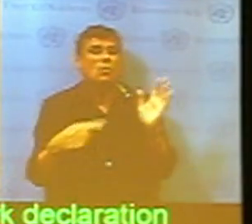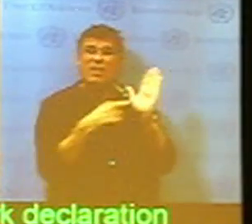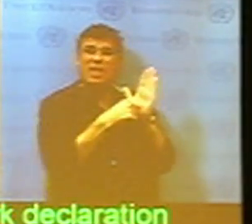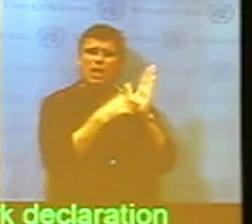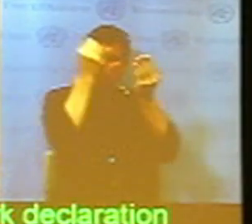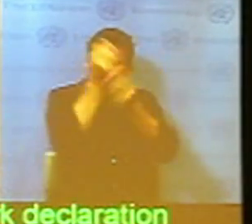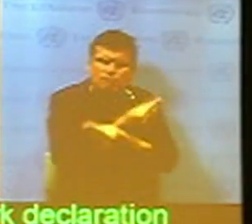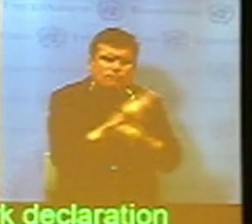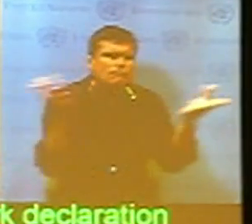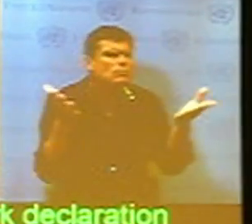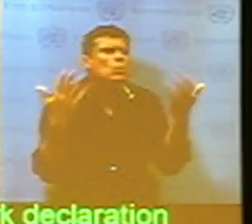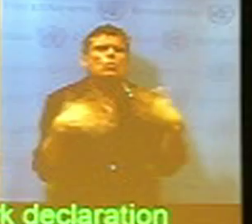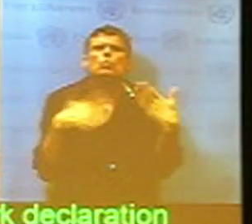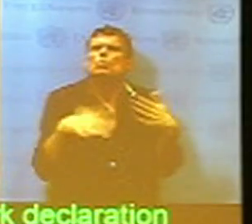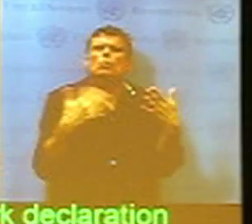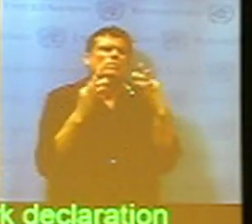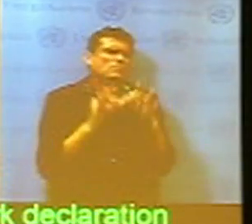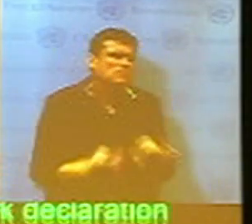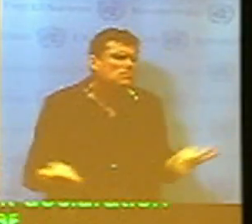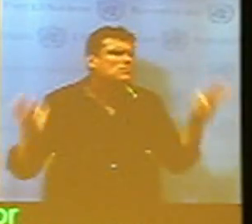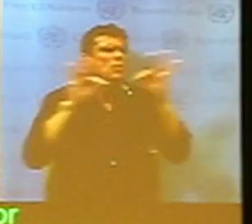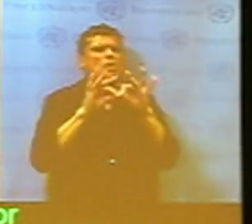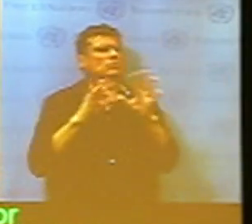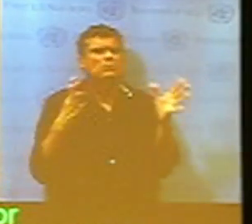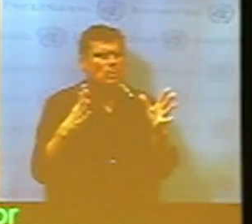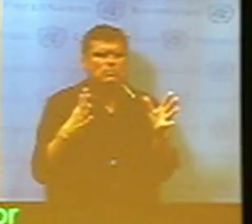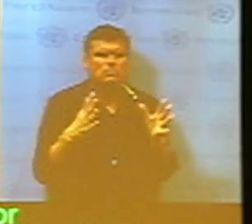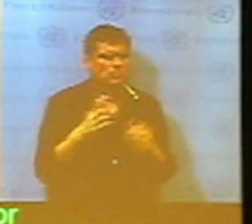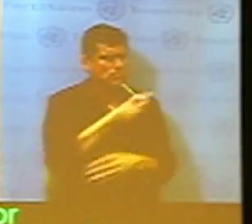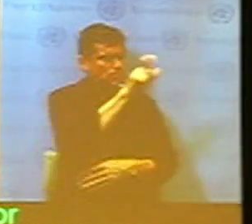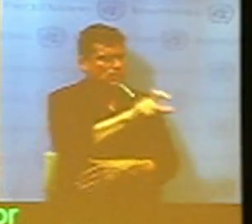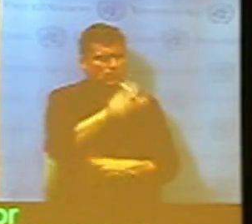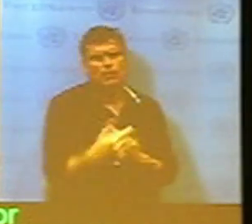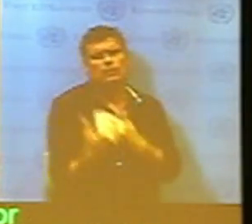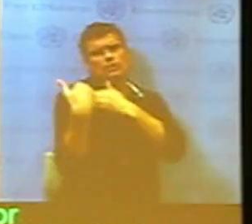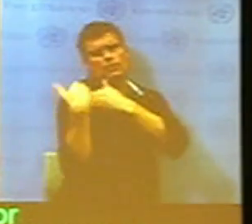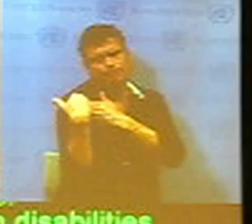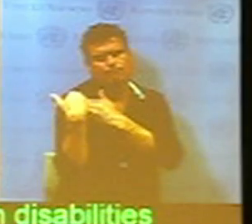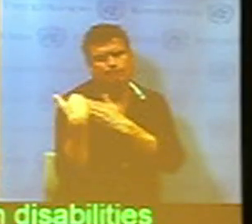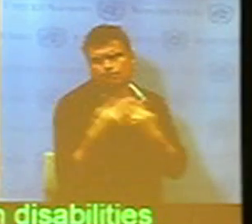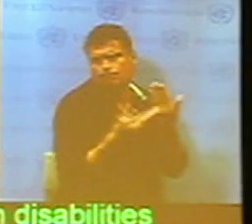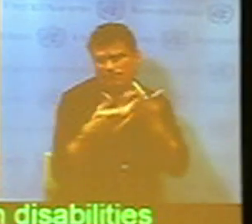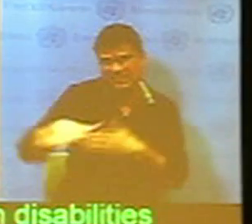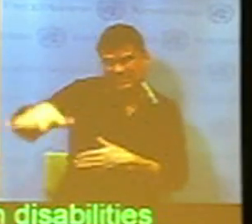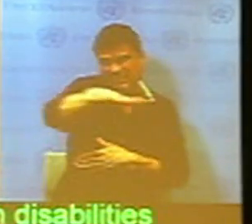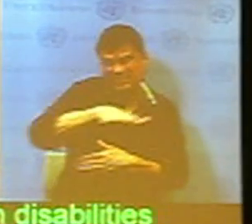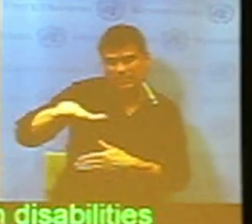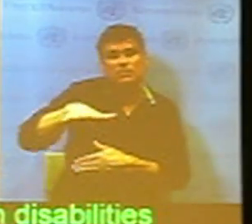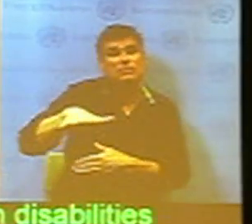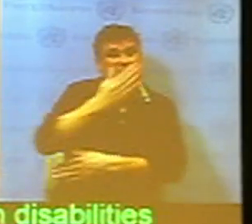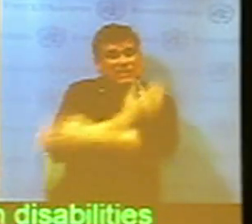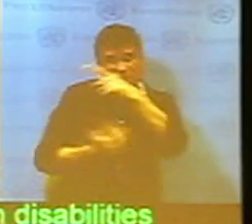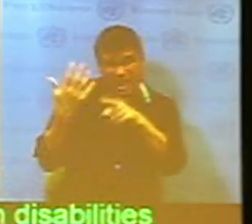disabilities to engage actively in the response to large movements of refugees and migrants, such as by sharing of